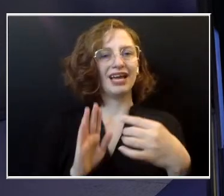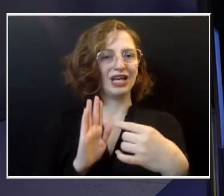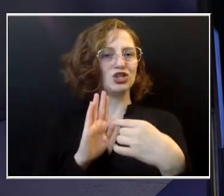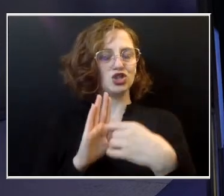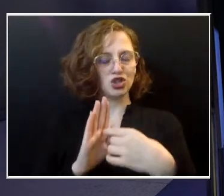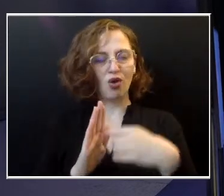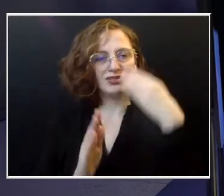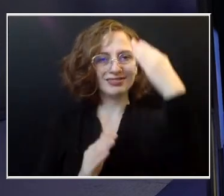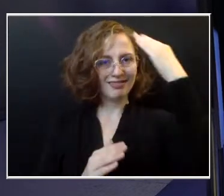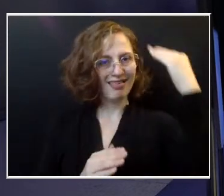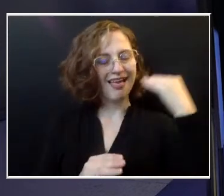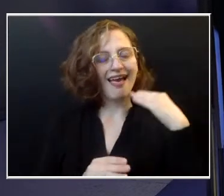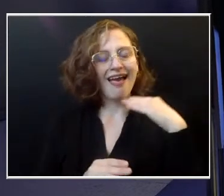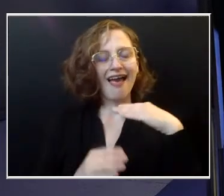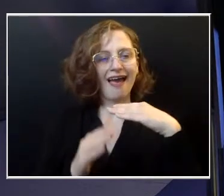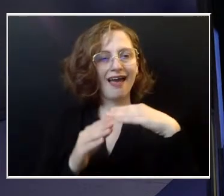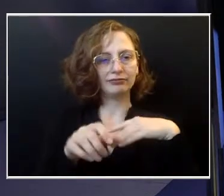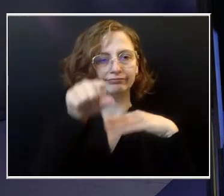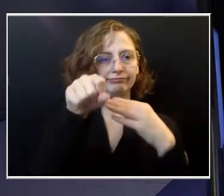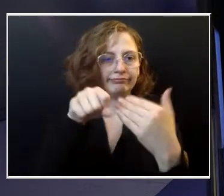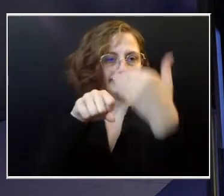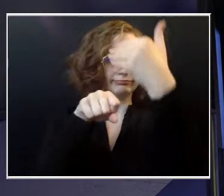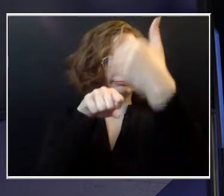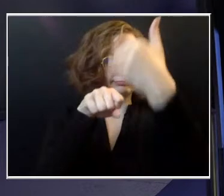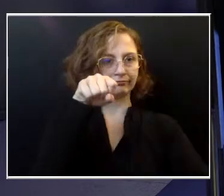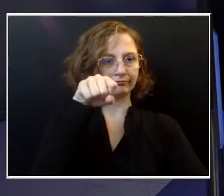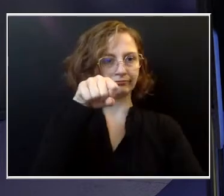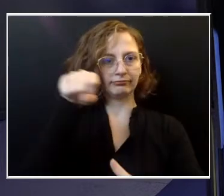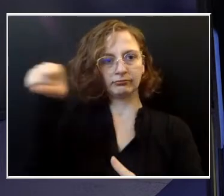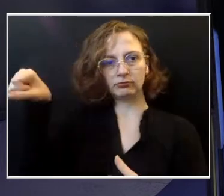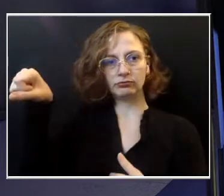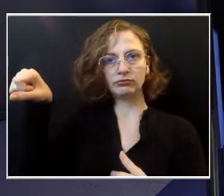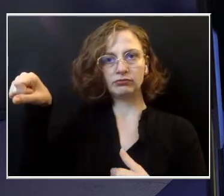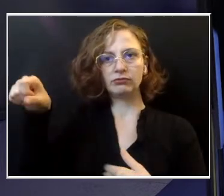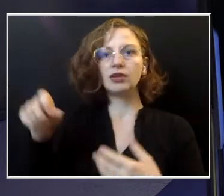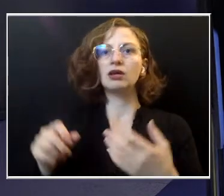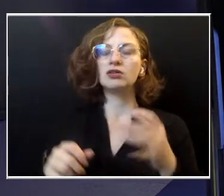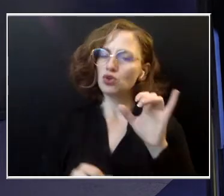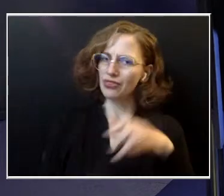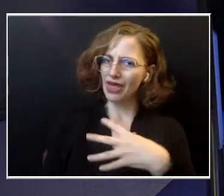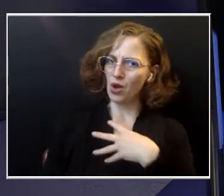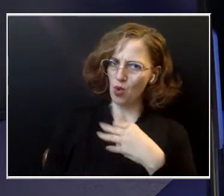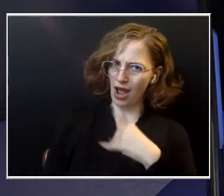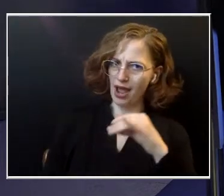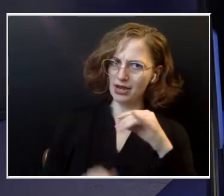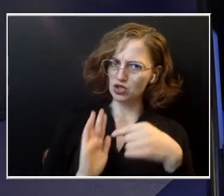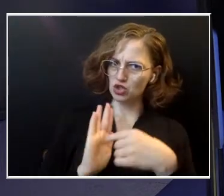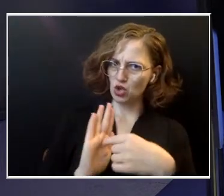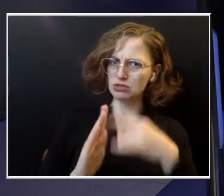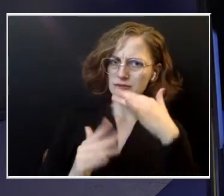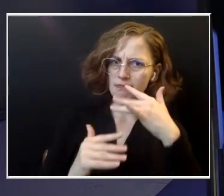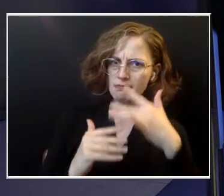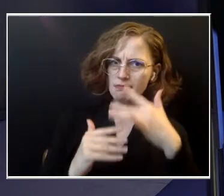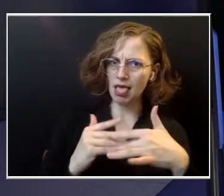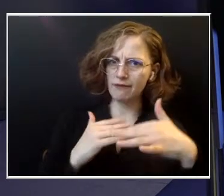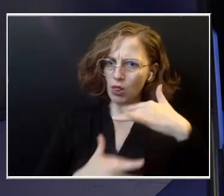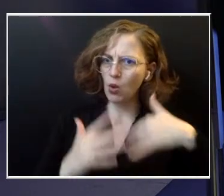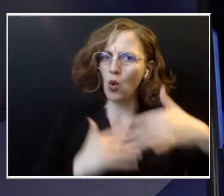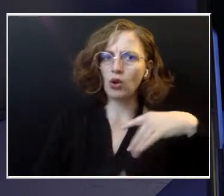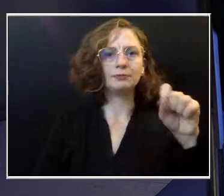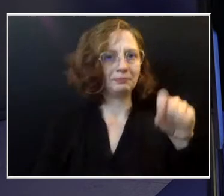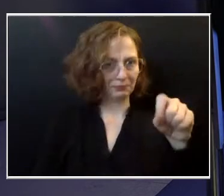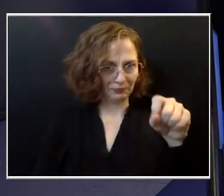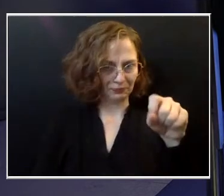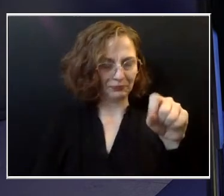and normal. You can see those. The white would be blood flow. Correct, yeah, those blue arrows. And on the right picture, this is Camden's MR